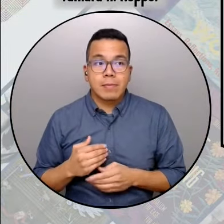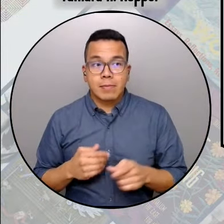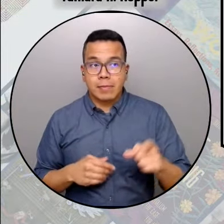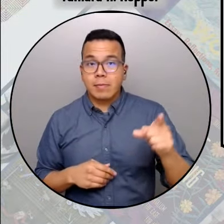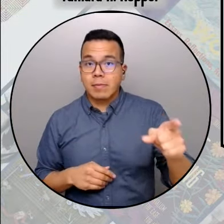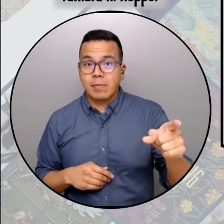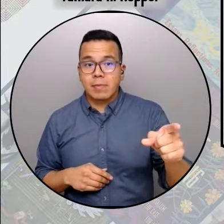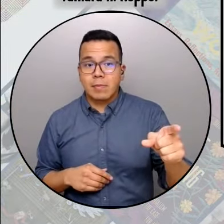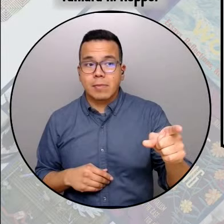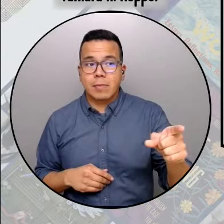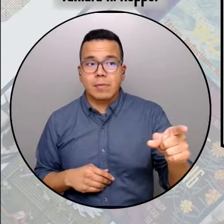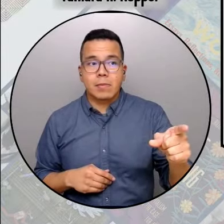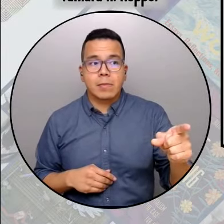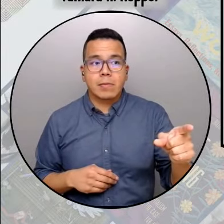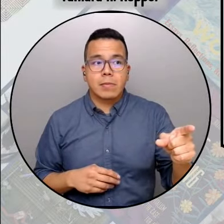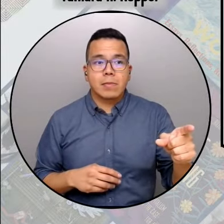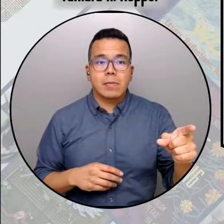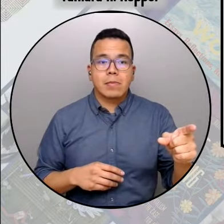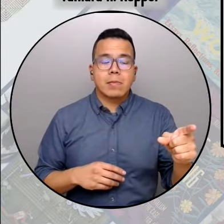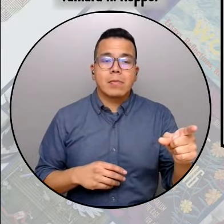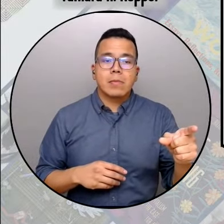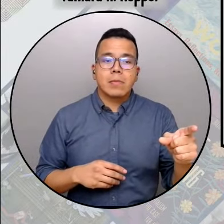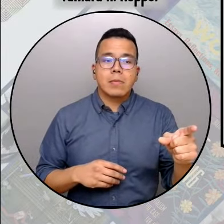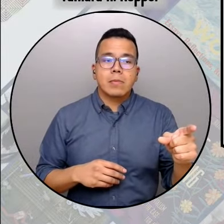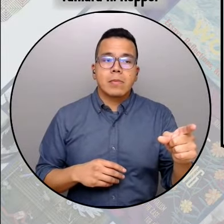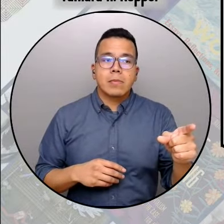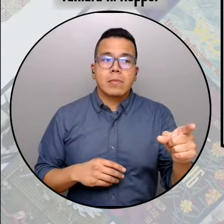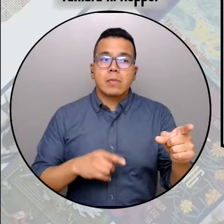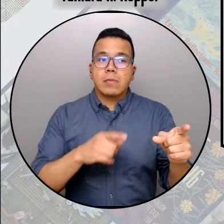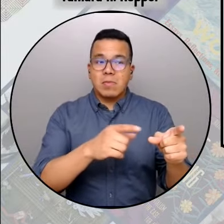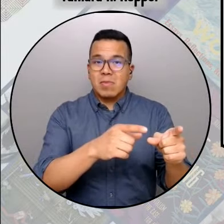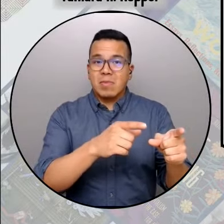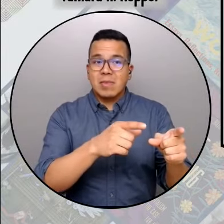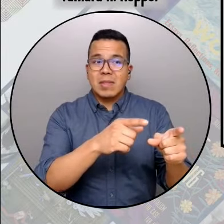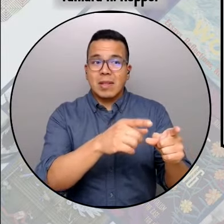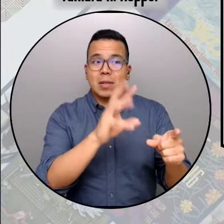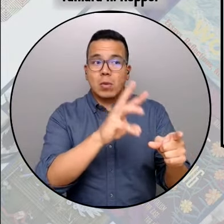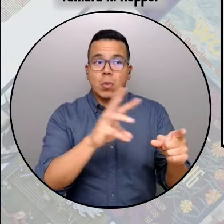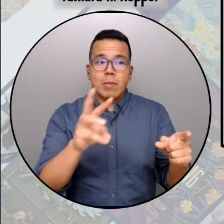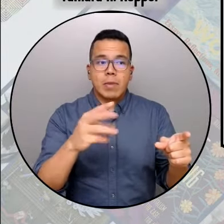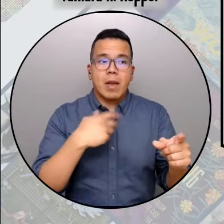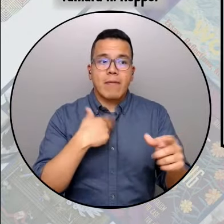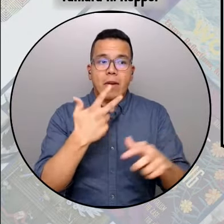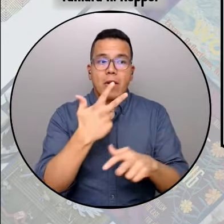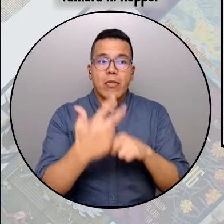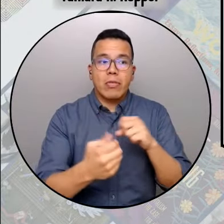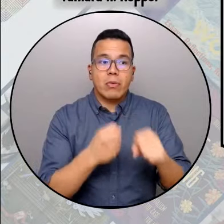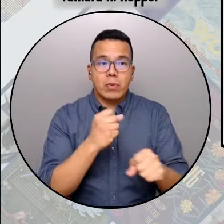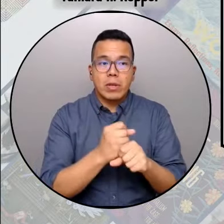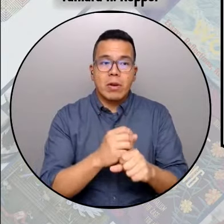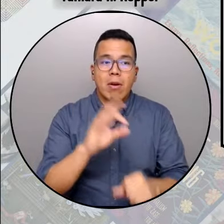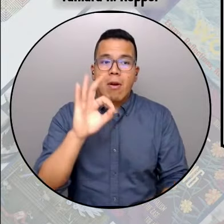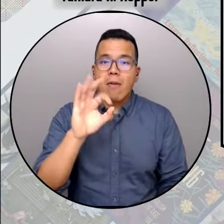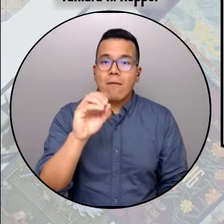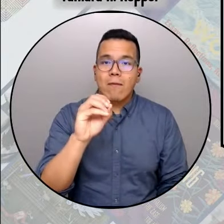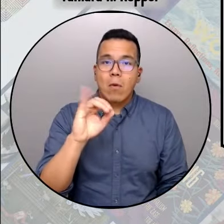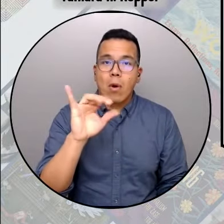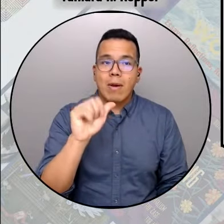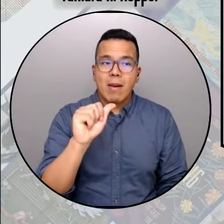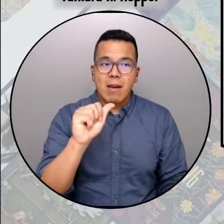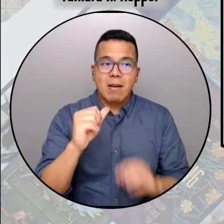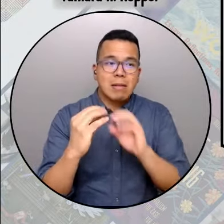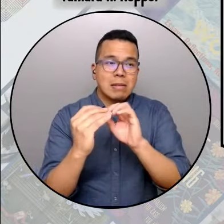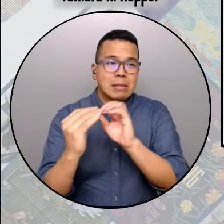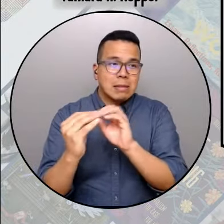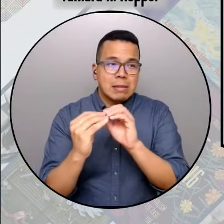National Immigrant Justice Center. They had a 3-year Freedom of Information Act litigation in 2015